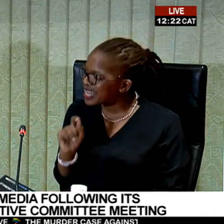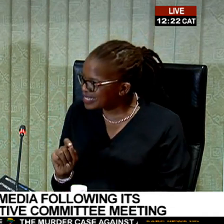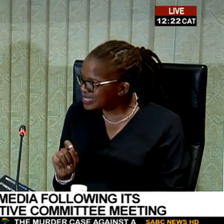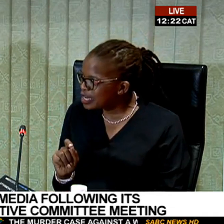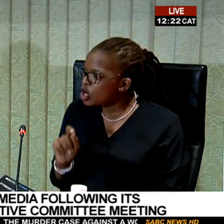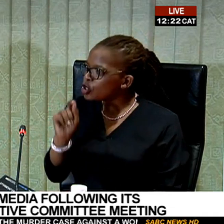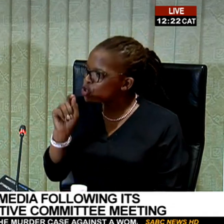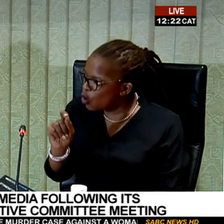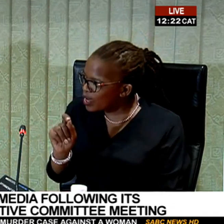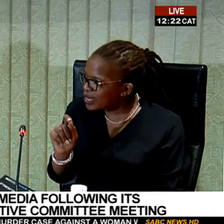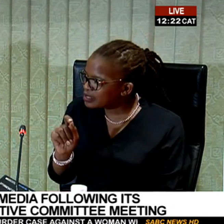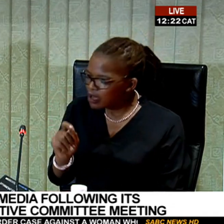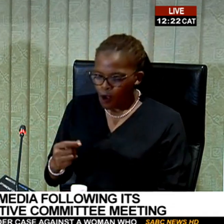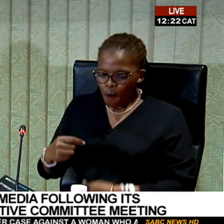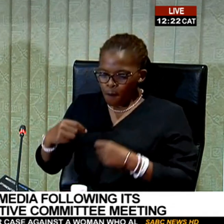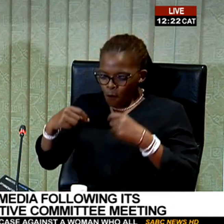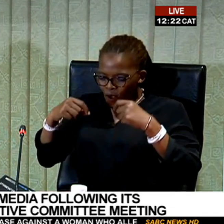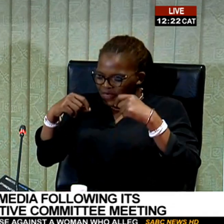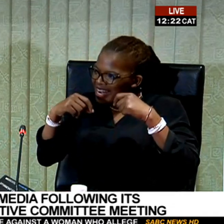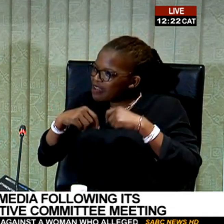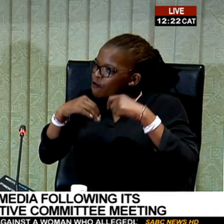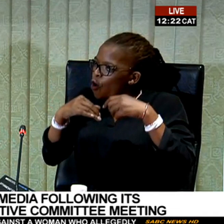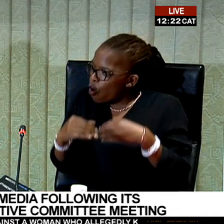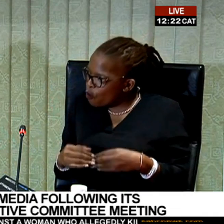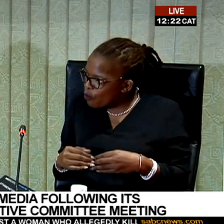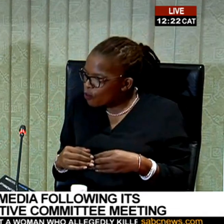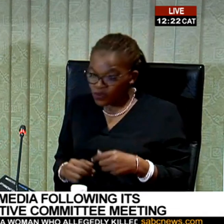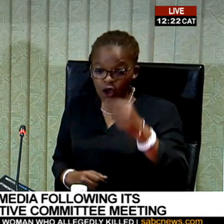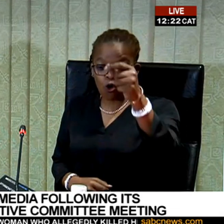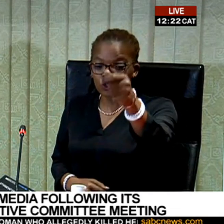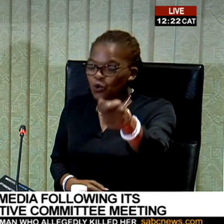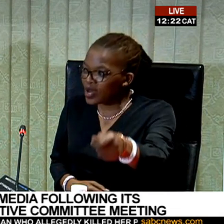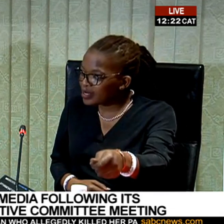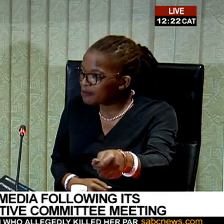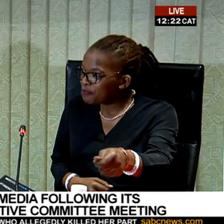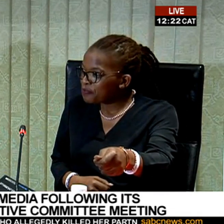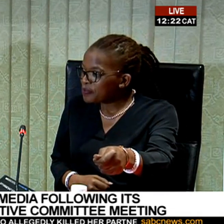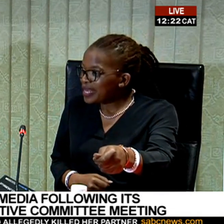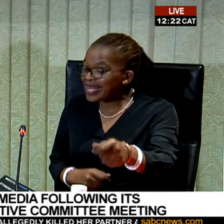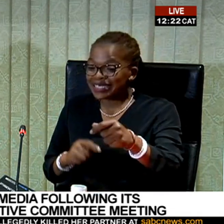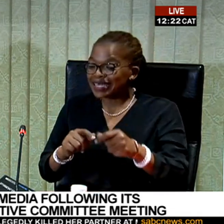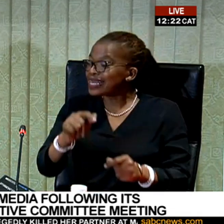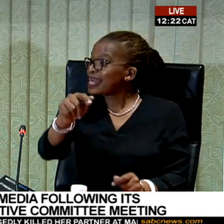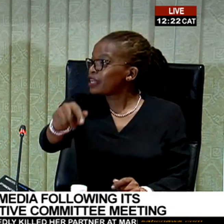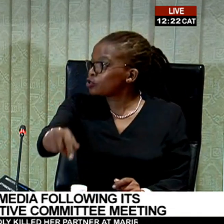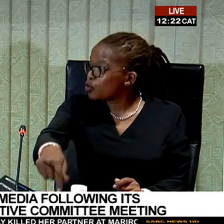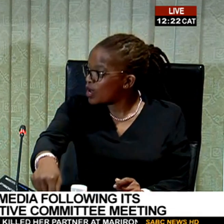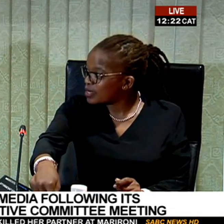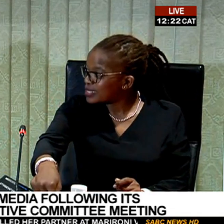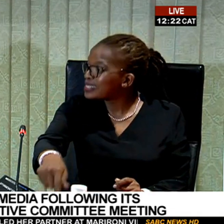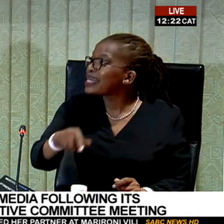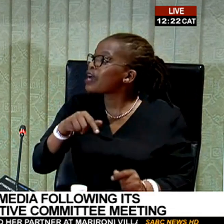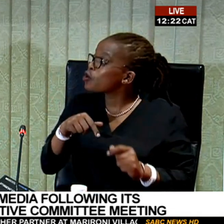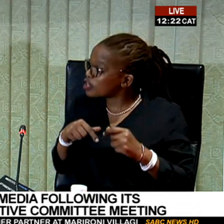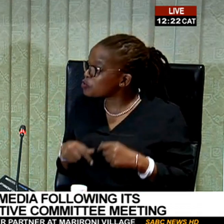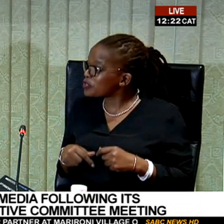to protect your workers. When they leave home, they are going to work. Until they get to